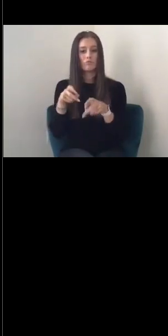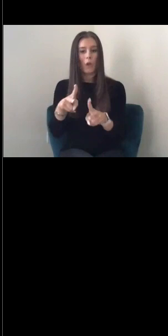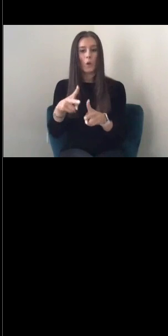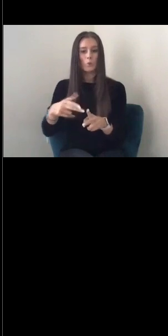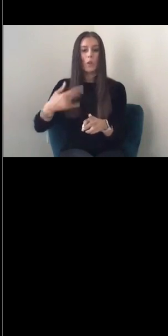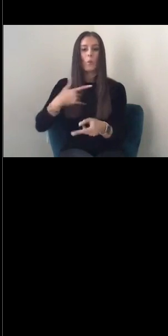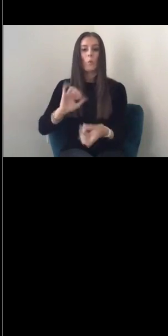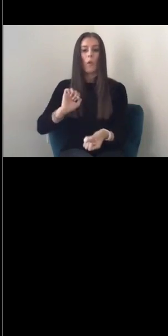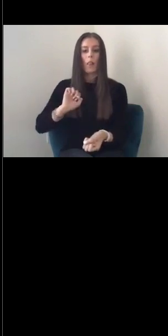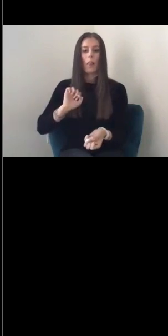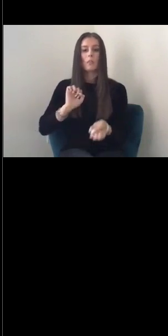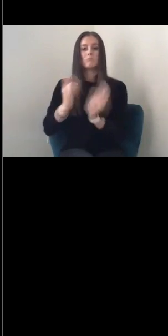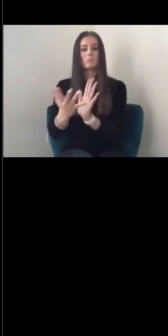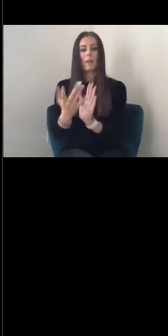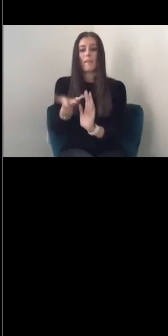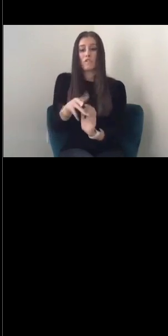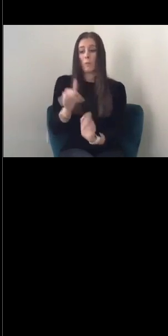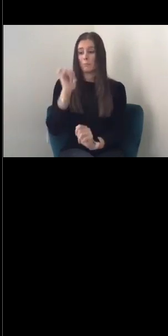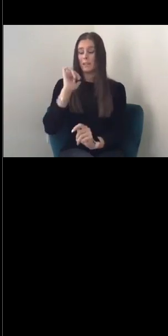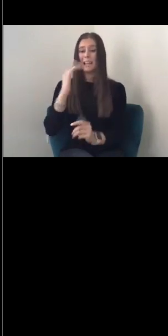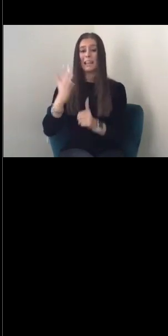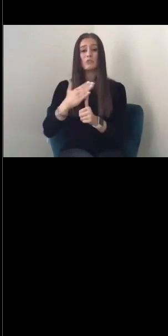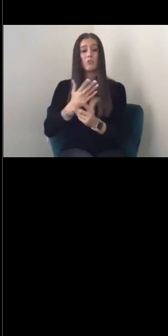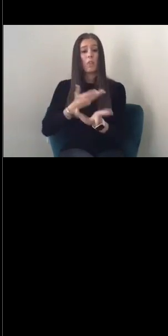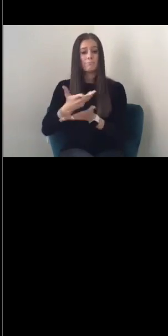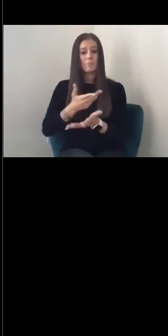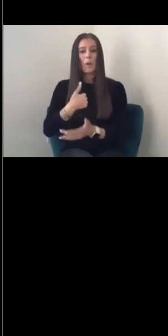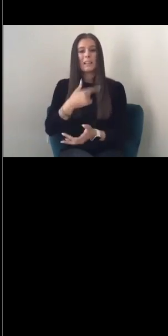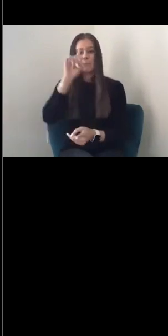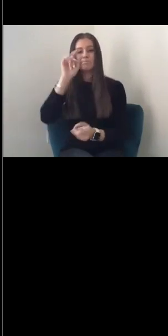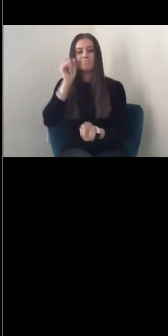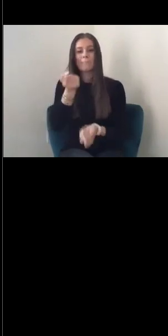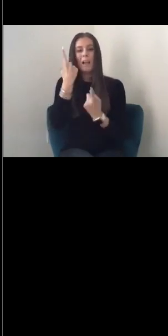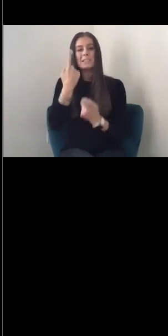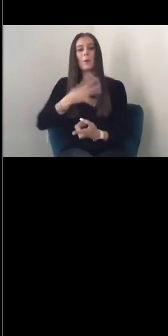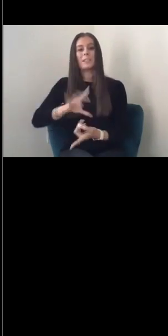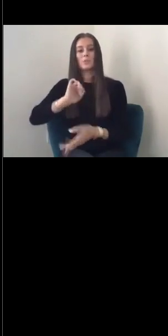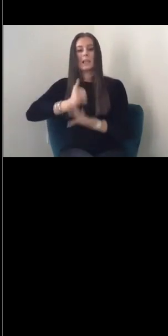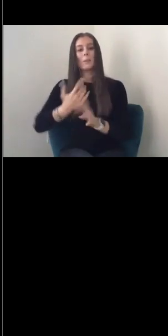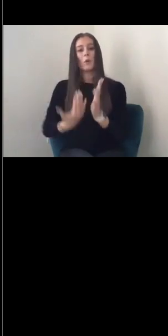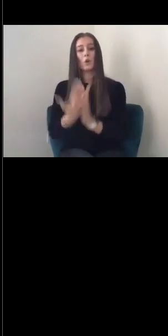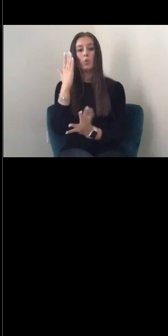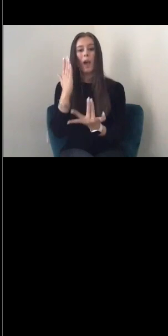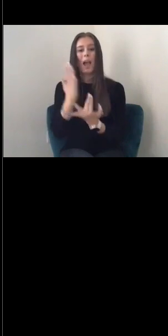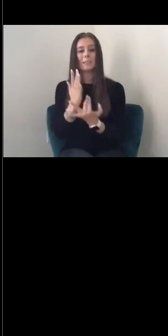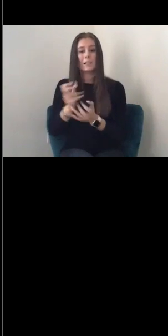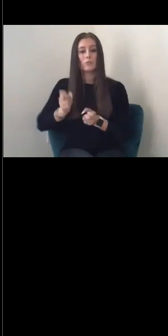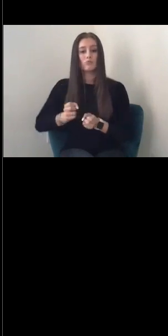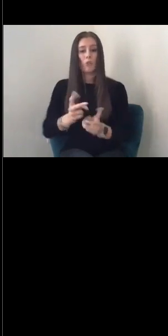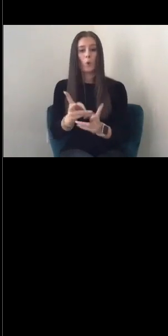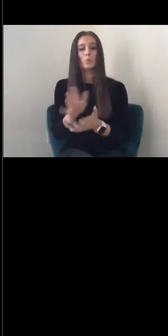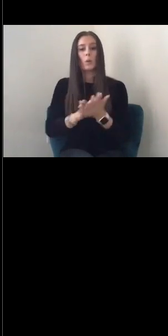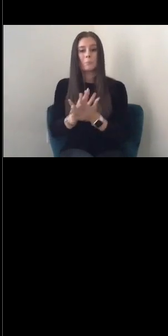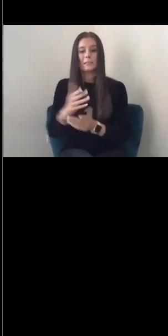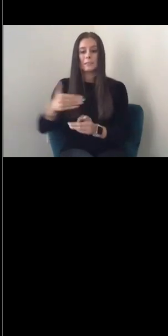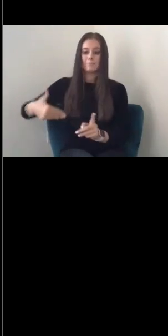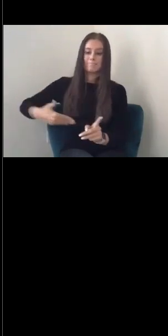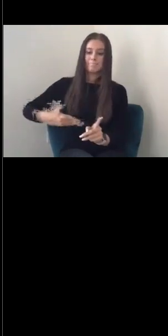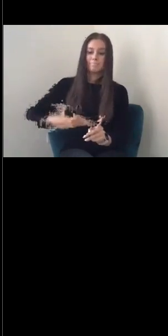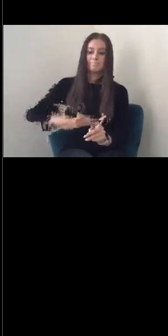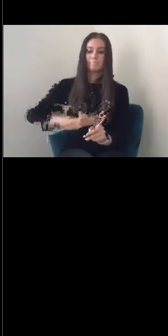supplementary consultation would also be required for these works. This means the development boundary has been extended in this